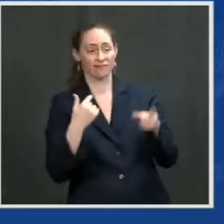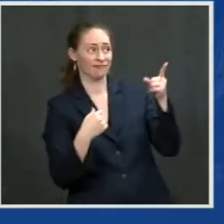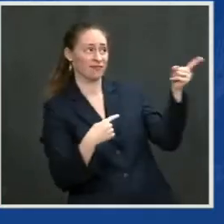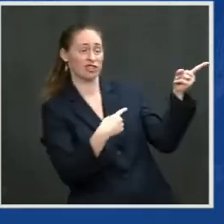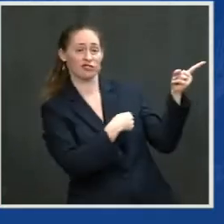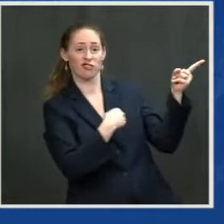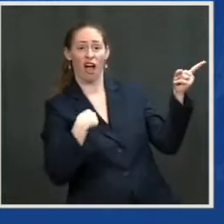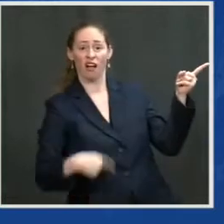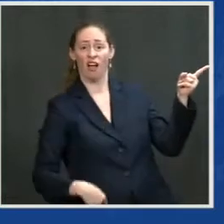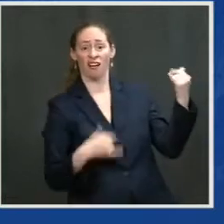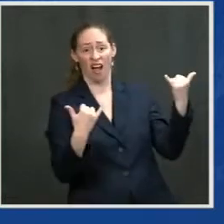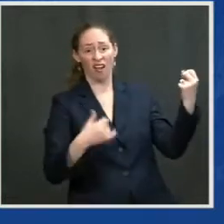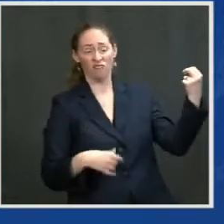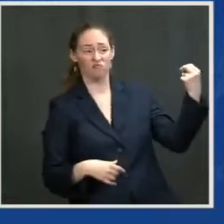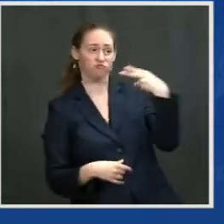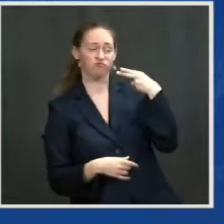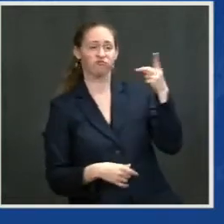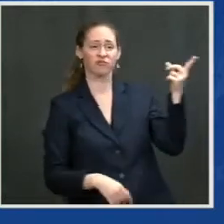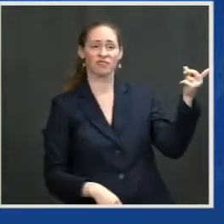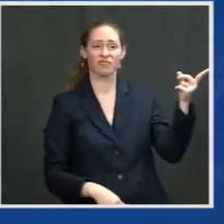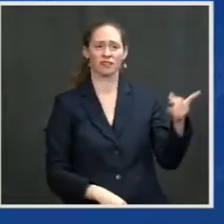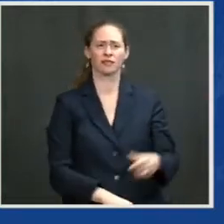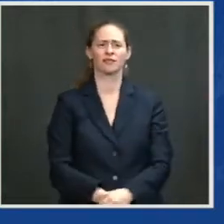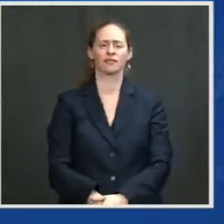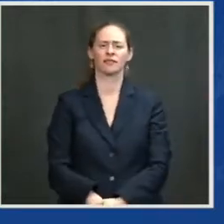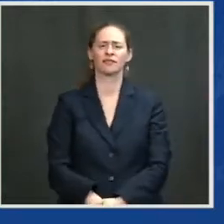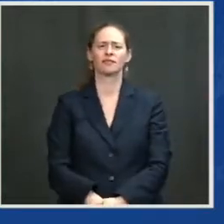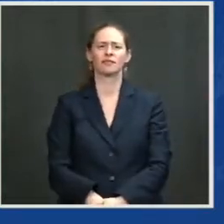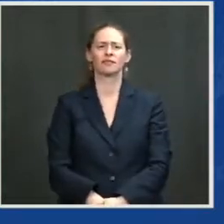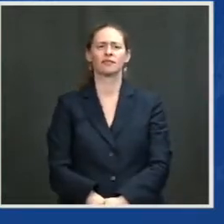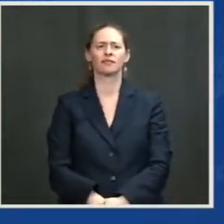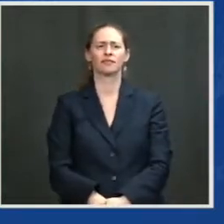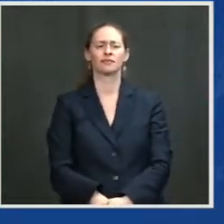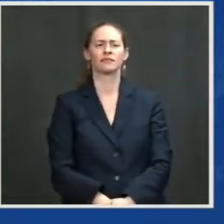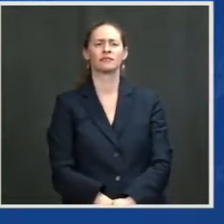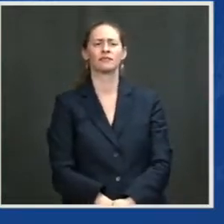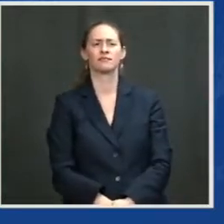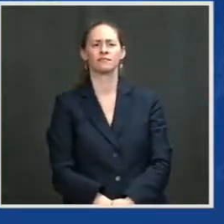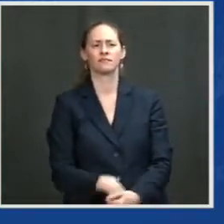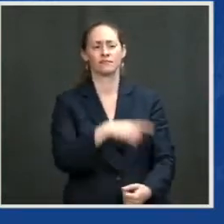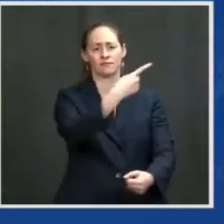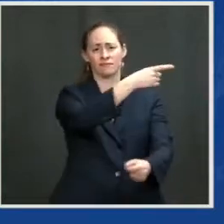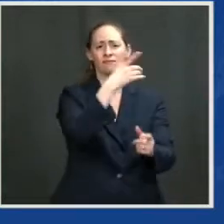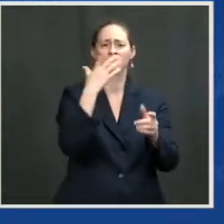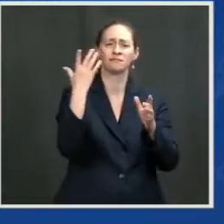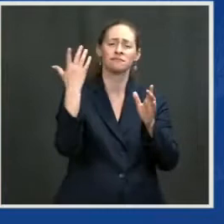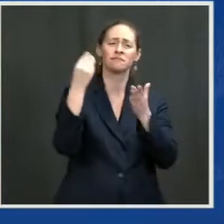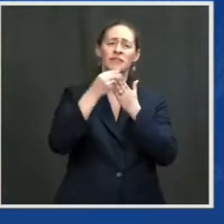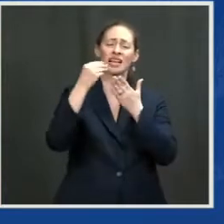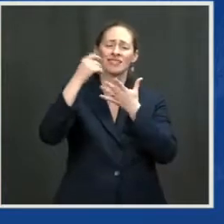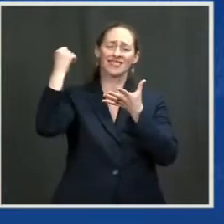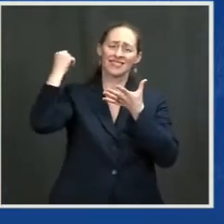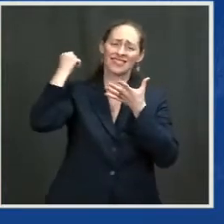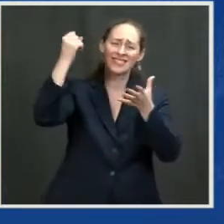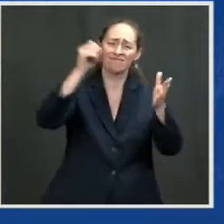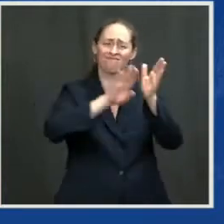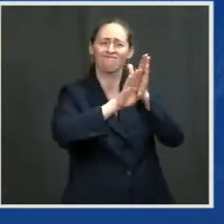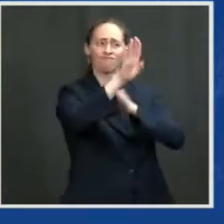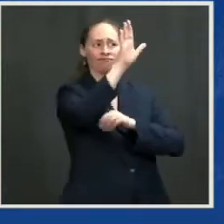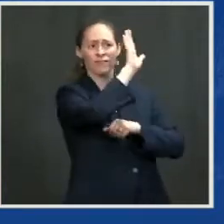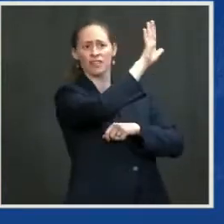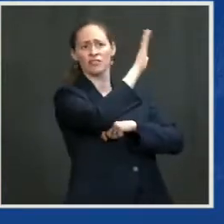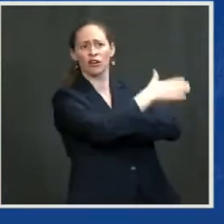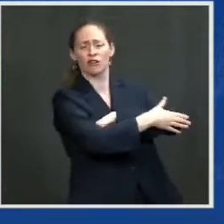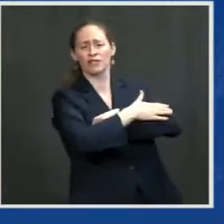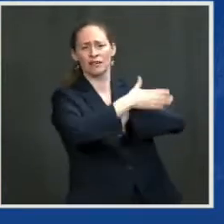economically. They're investing hundreds of billions of dollars in research and development. That's why right now, if it keeps going the way, they're going to own the electric car